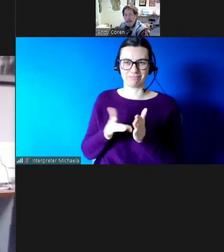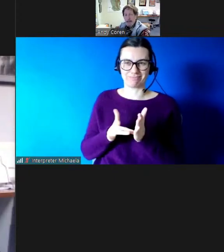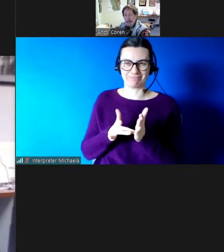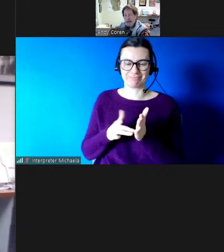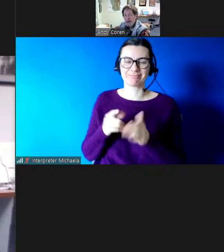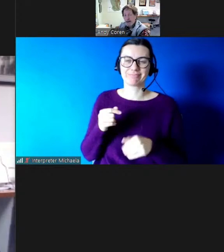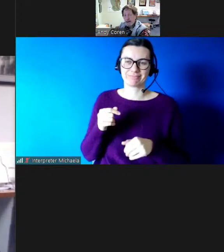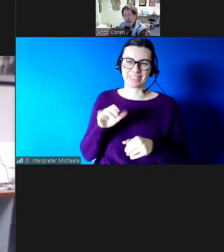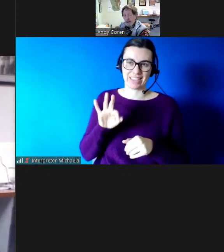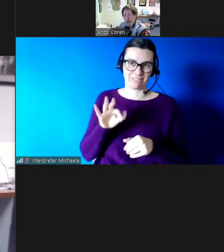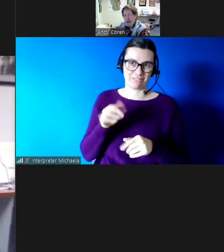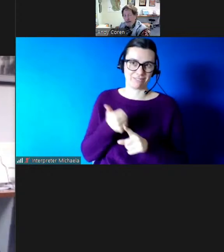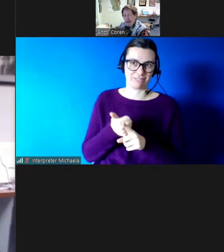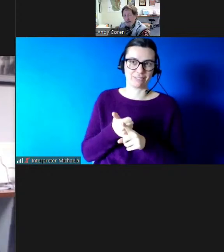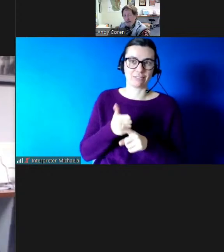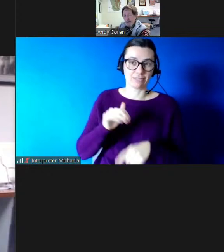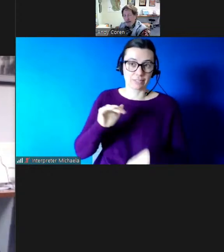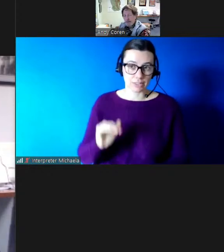children.